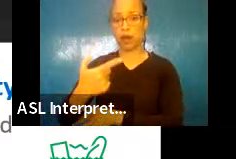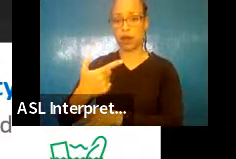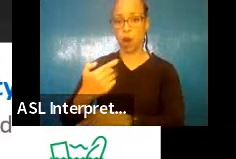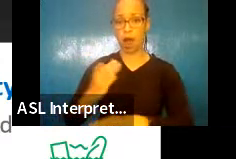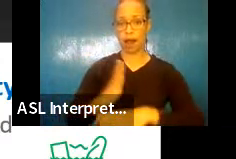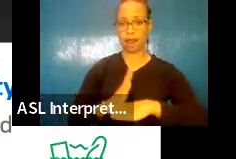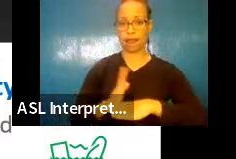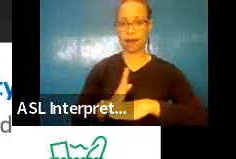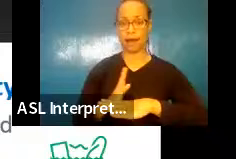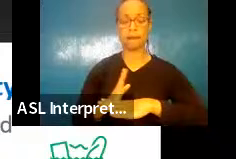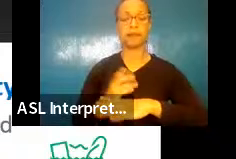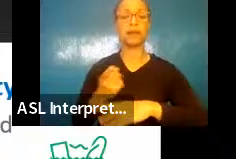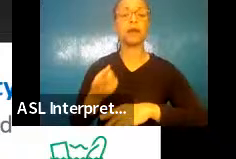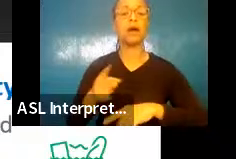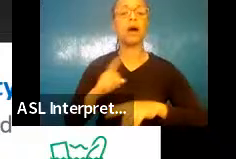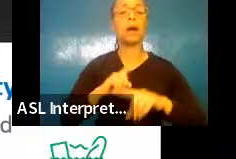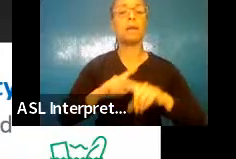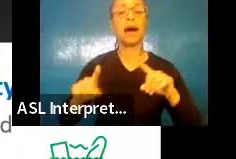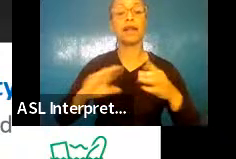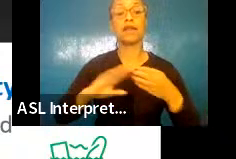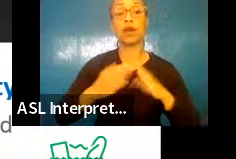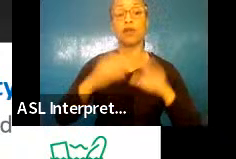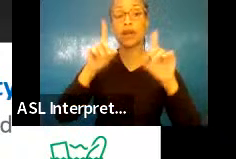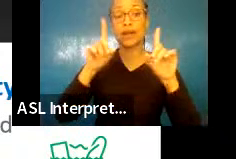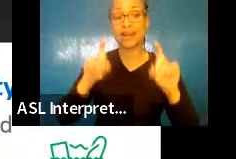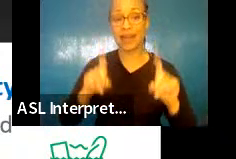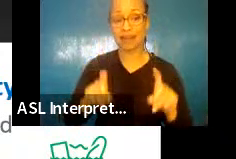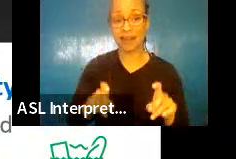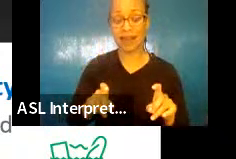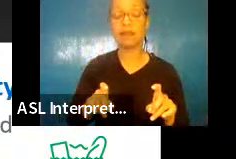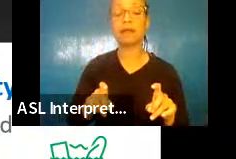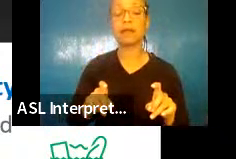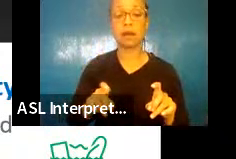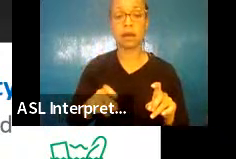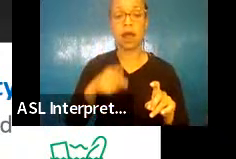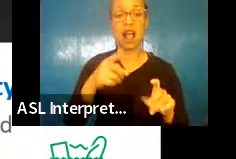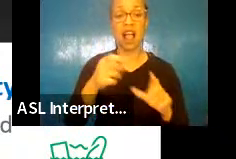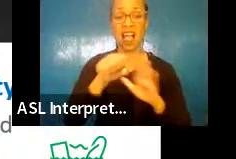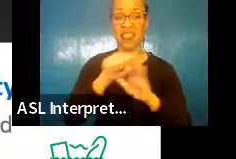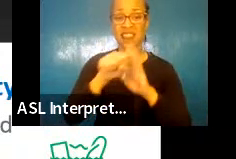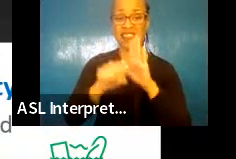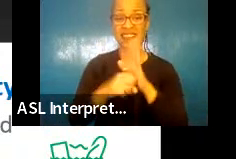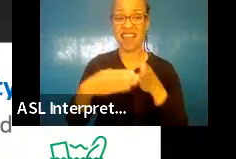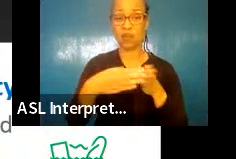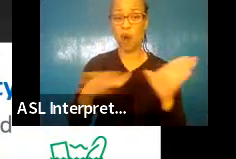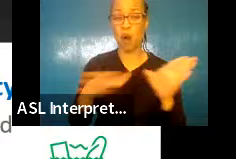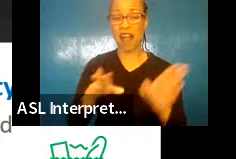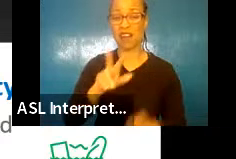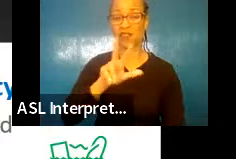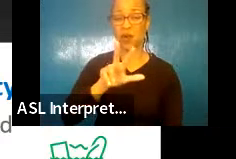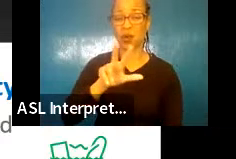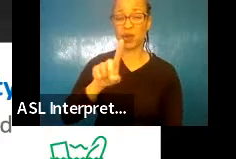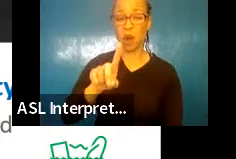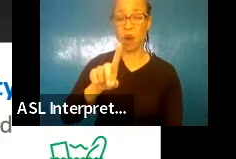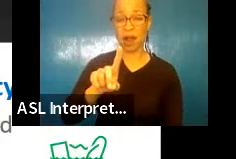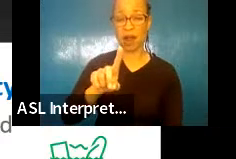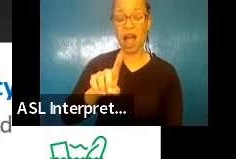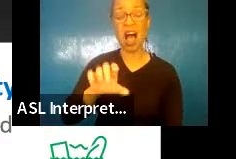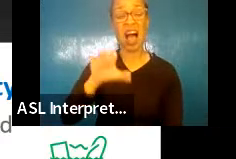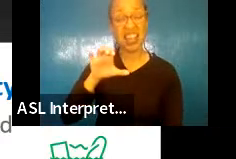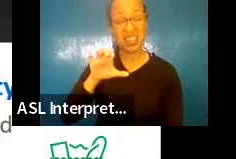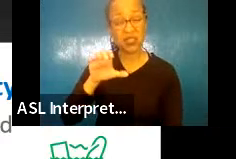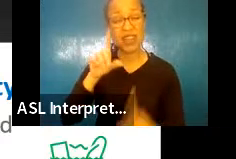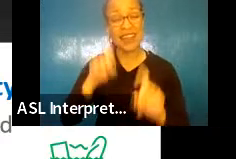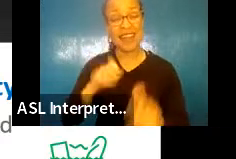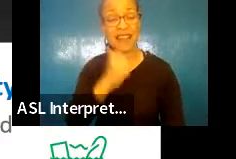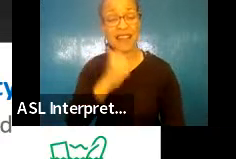of our community testing efforts, we far exceeded the statewide test rate of 3,100 tests per day. And we ranged